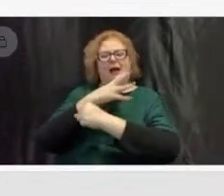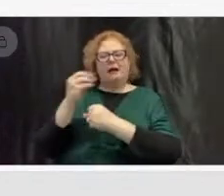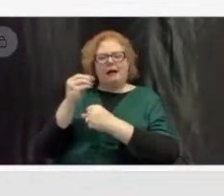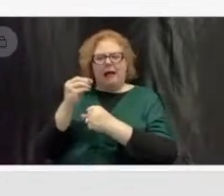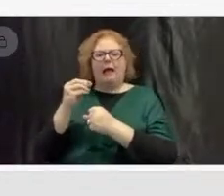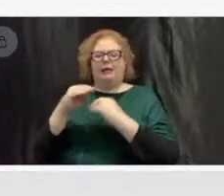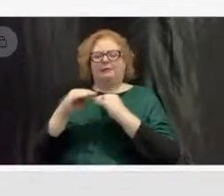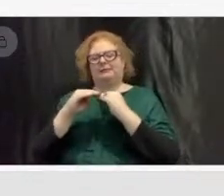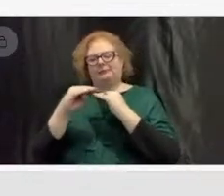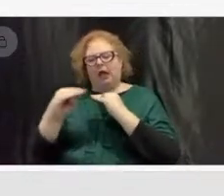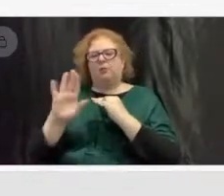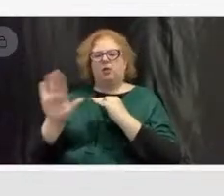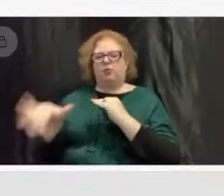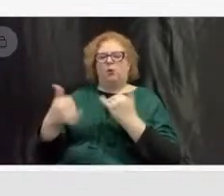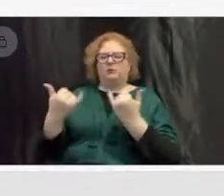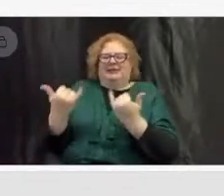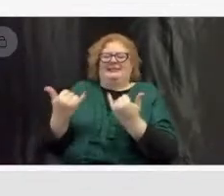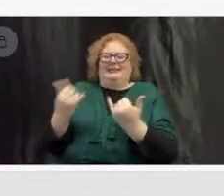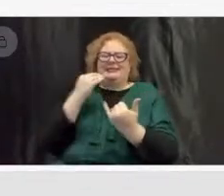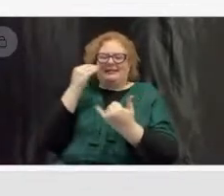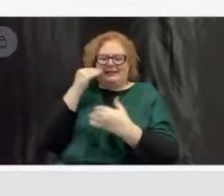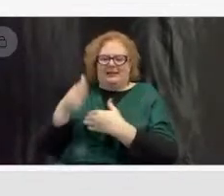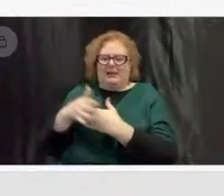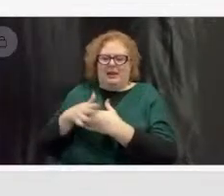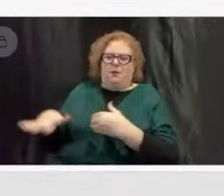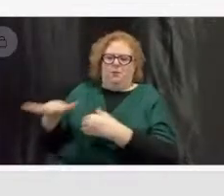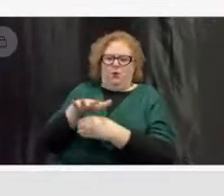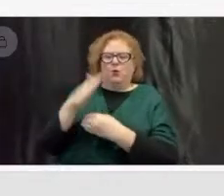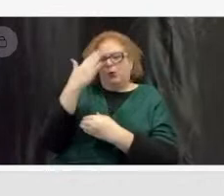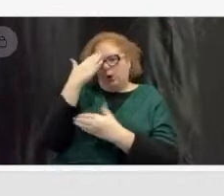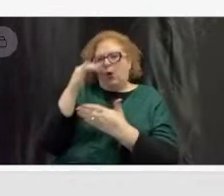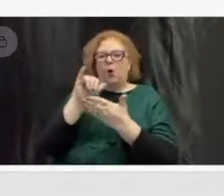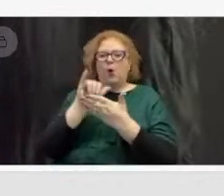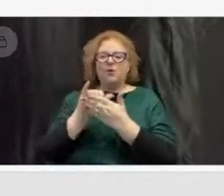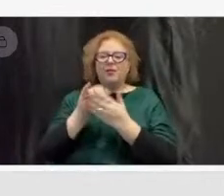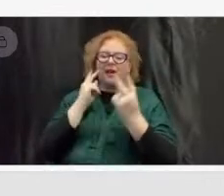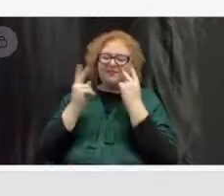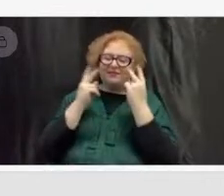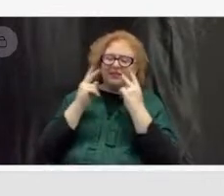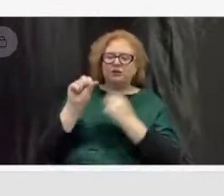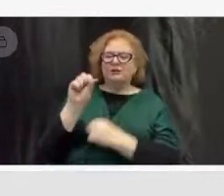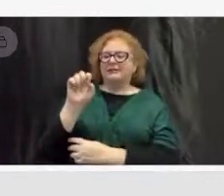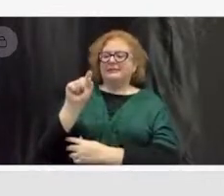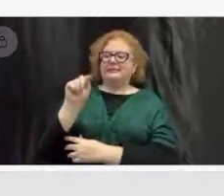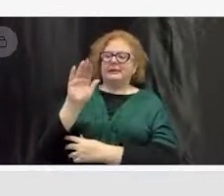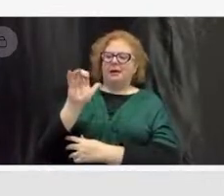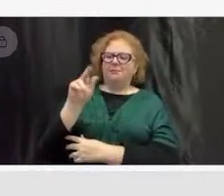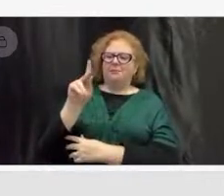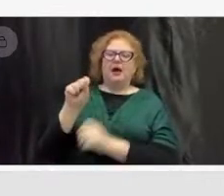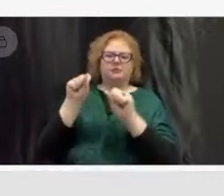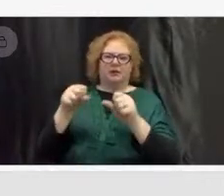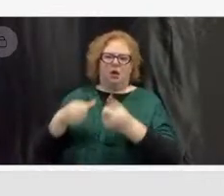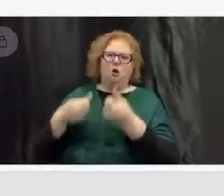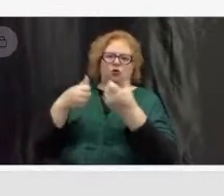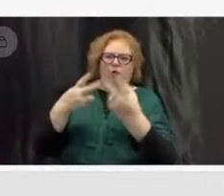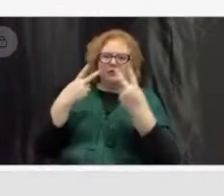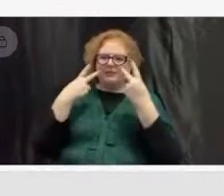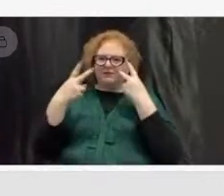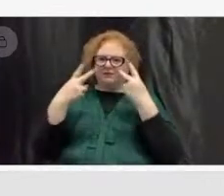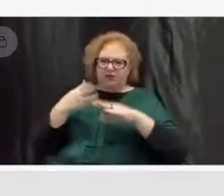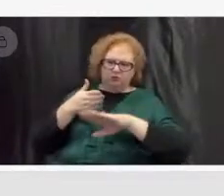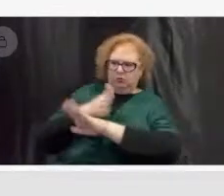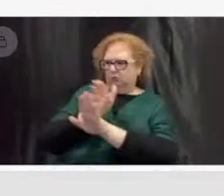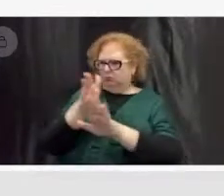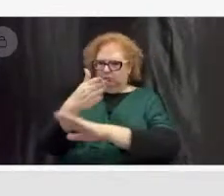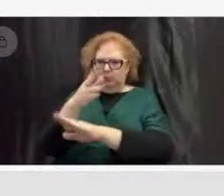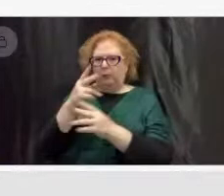Numerous curb cuts and uneven setbacks cause visual problems and create traffic hazards. The land use plan